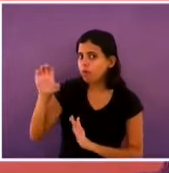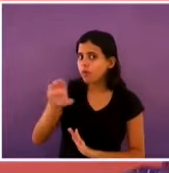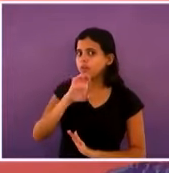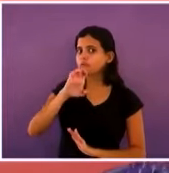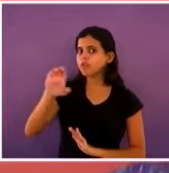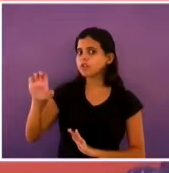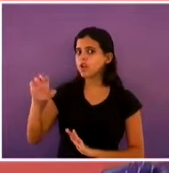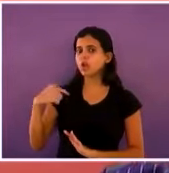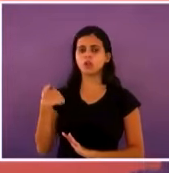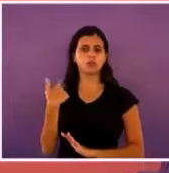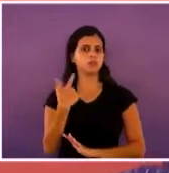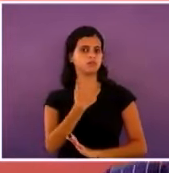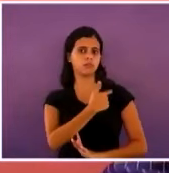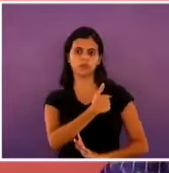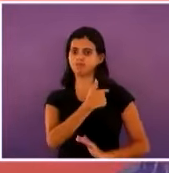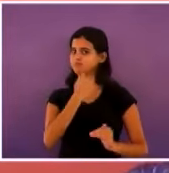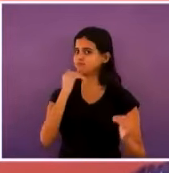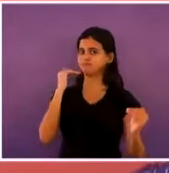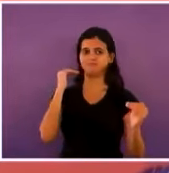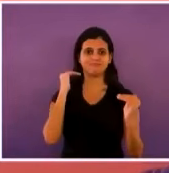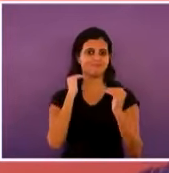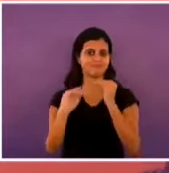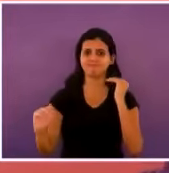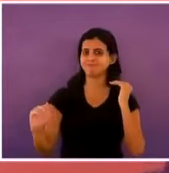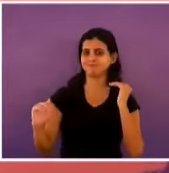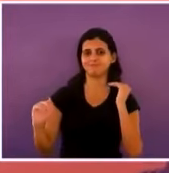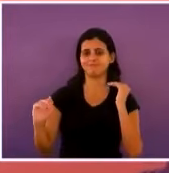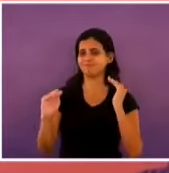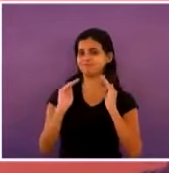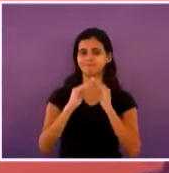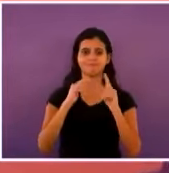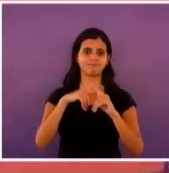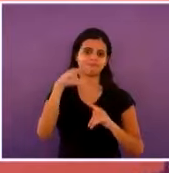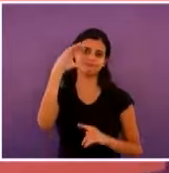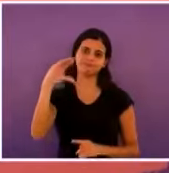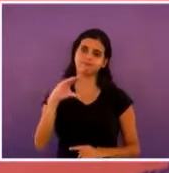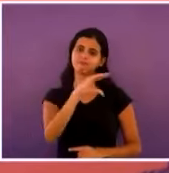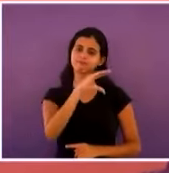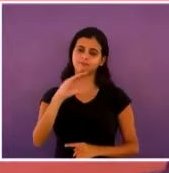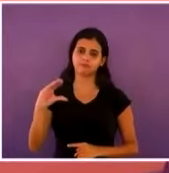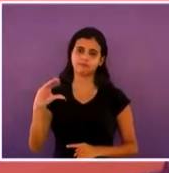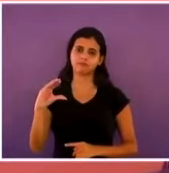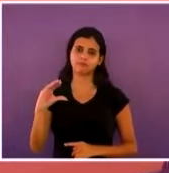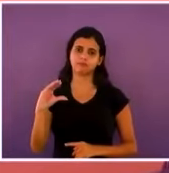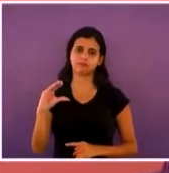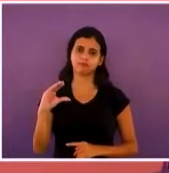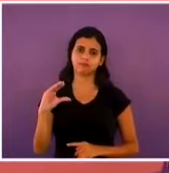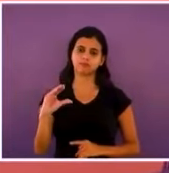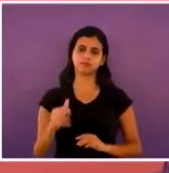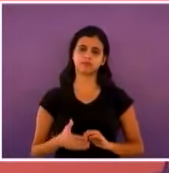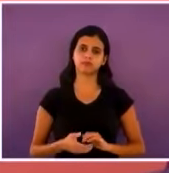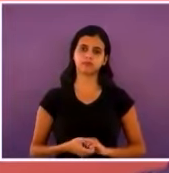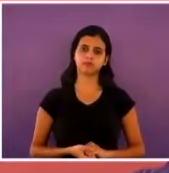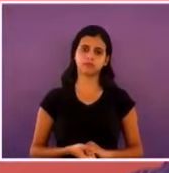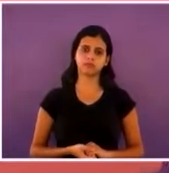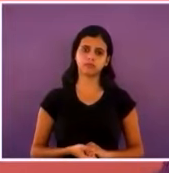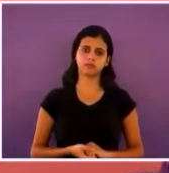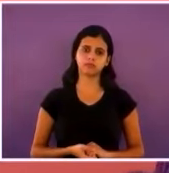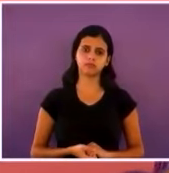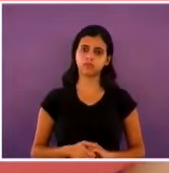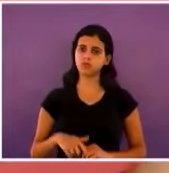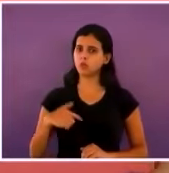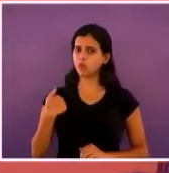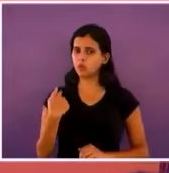it. Nós não estamos prontos para comprometer. We are not ready to change it with another account of the gospel.